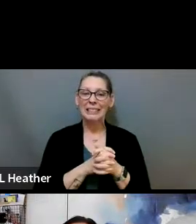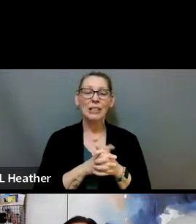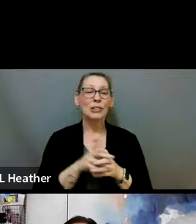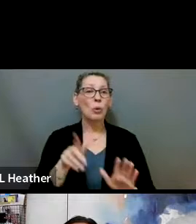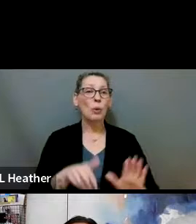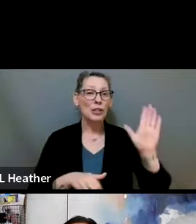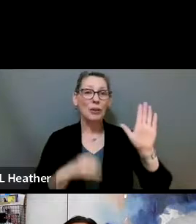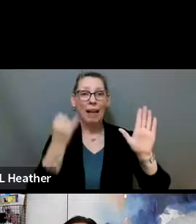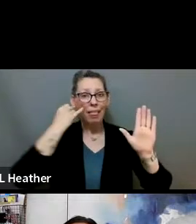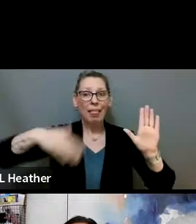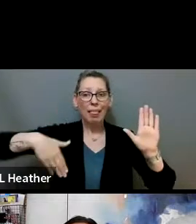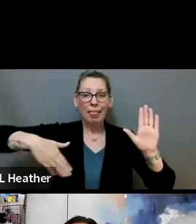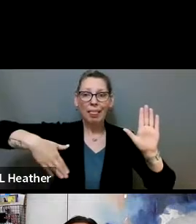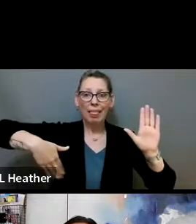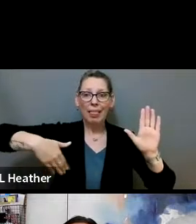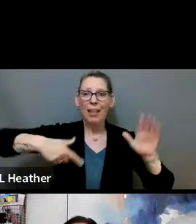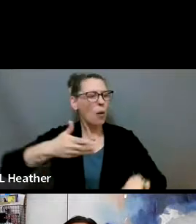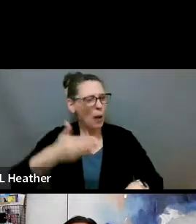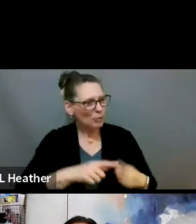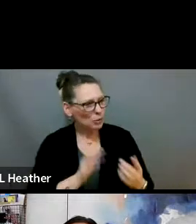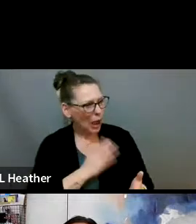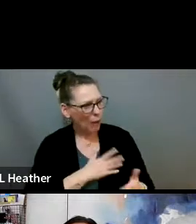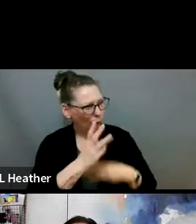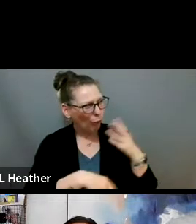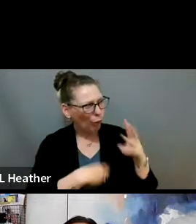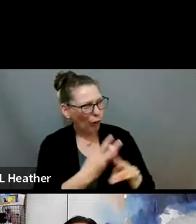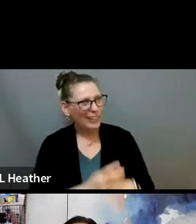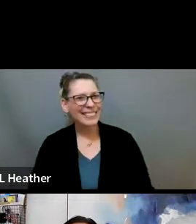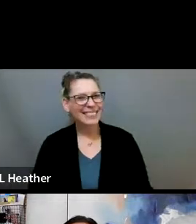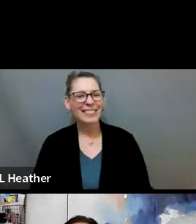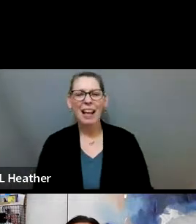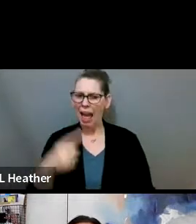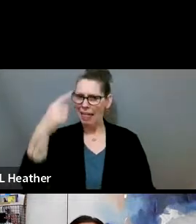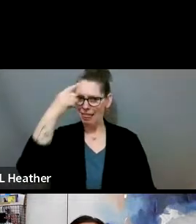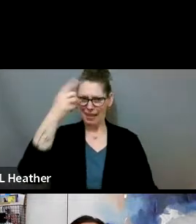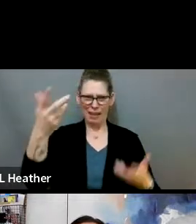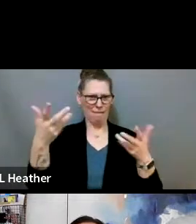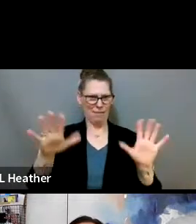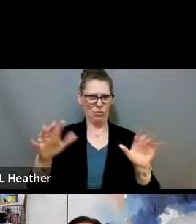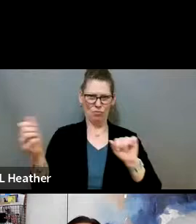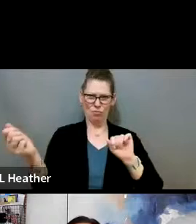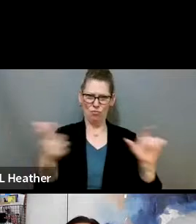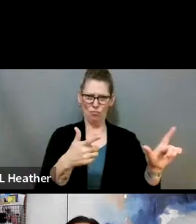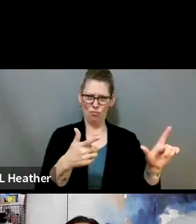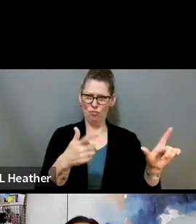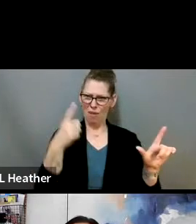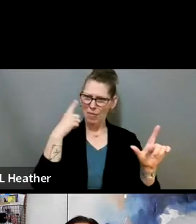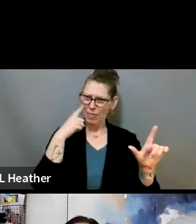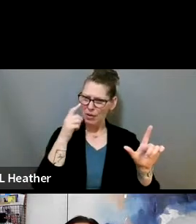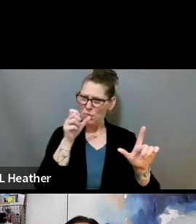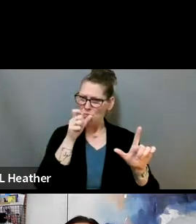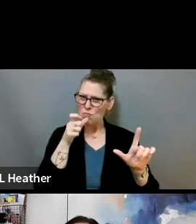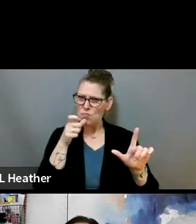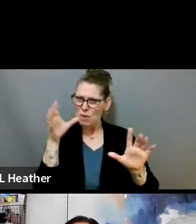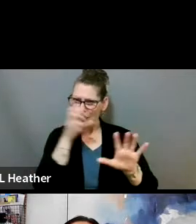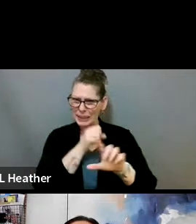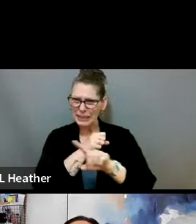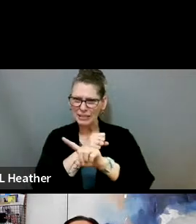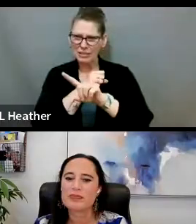your hand if you haven't done. Welcome to our world. I think we've covered everyone. Is there anybody we've